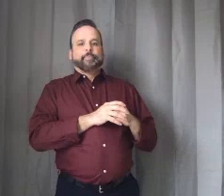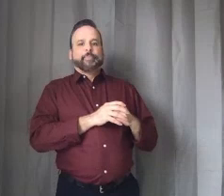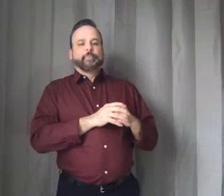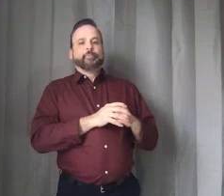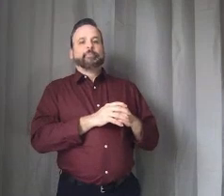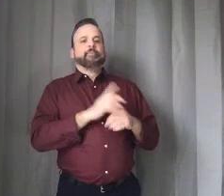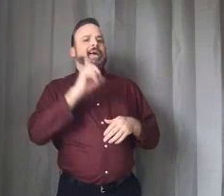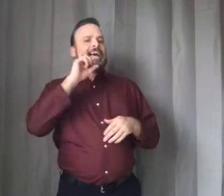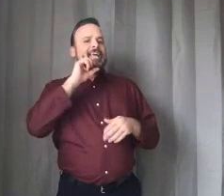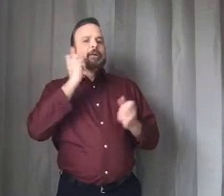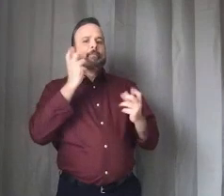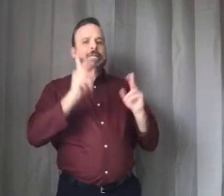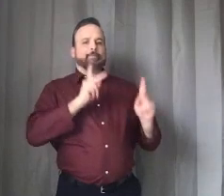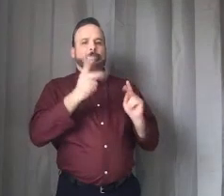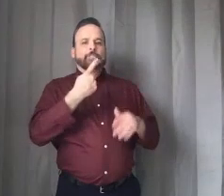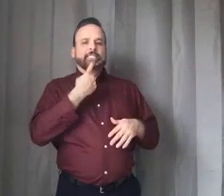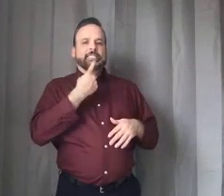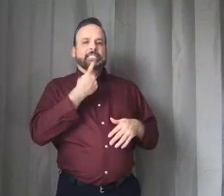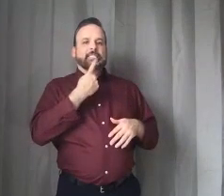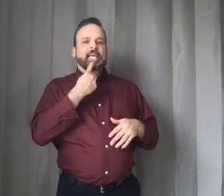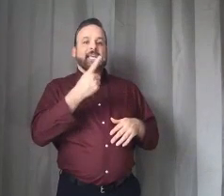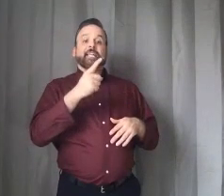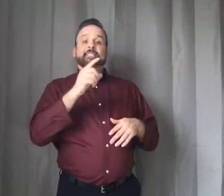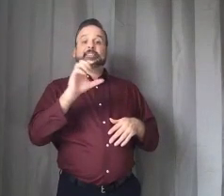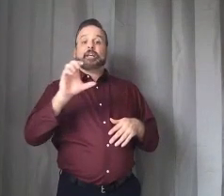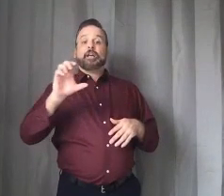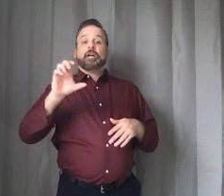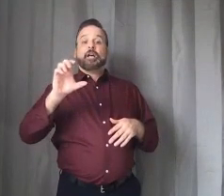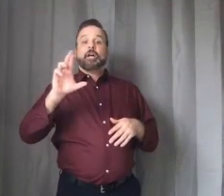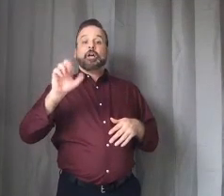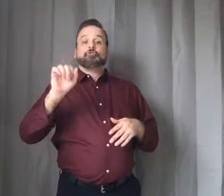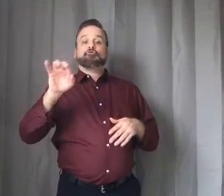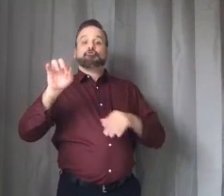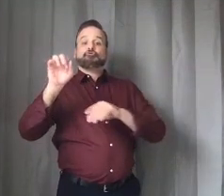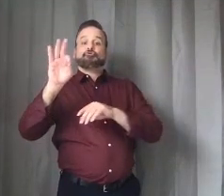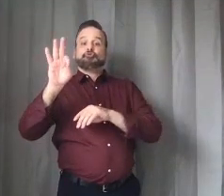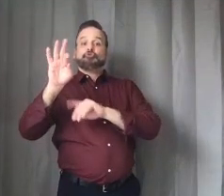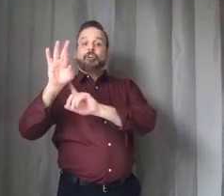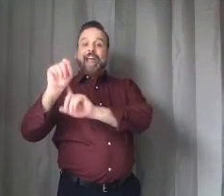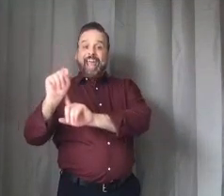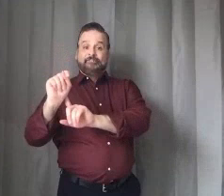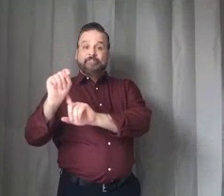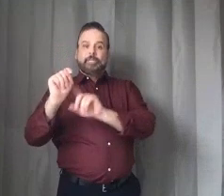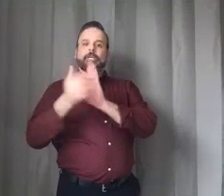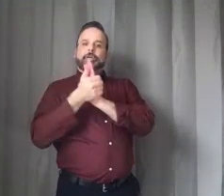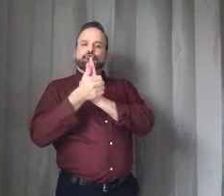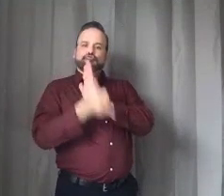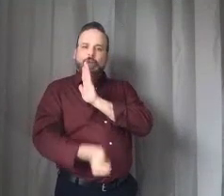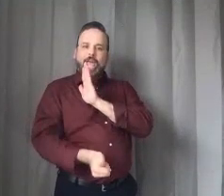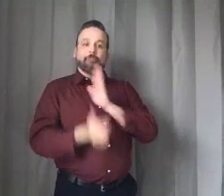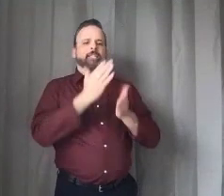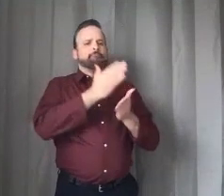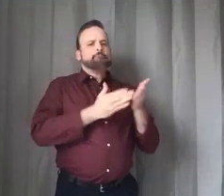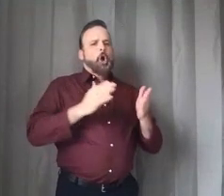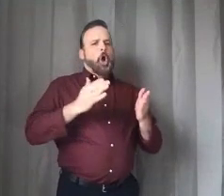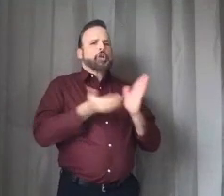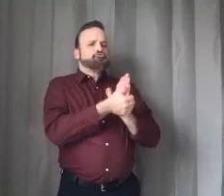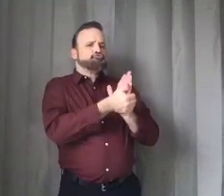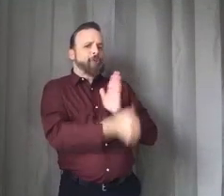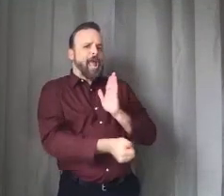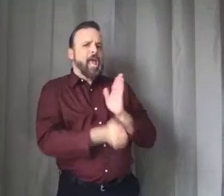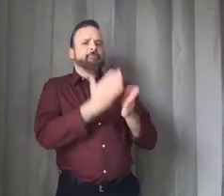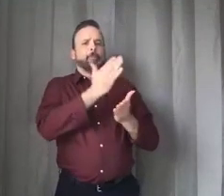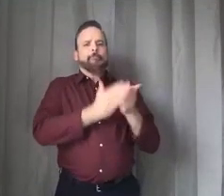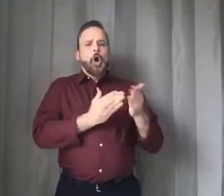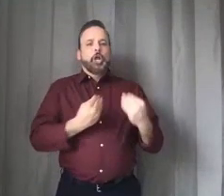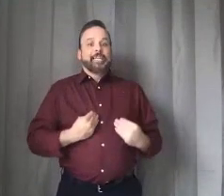I hear a lot of people say definitely it is a craft, and it is a craft. I think it's part craft, part inspiration. You don't want to just wait for inspiration to